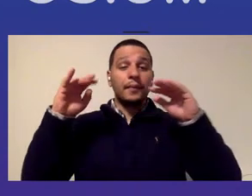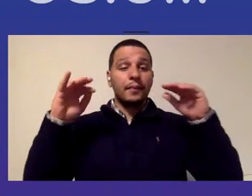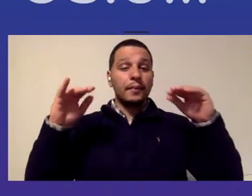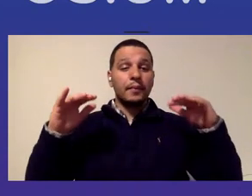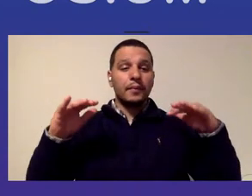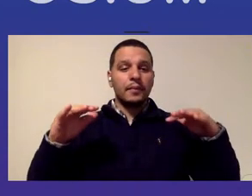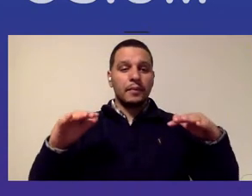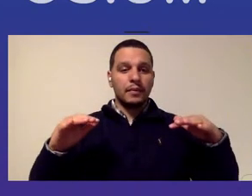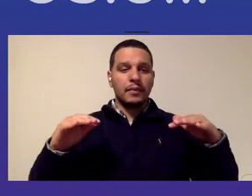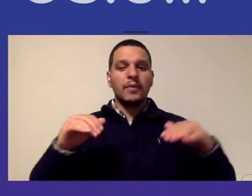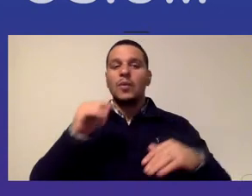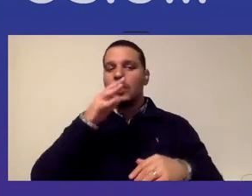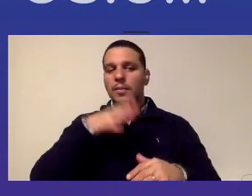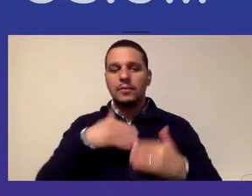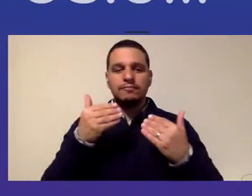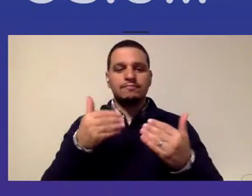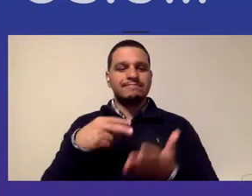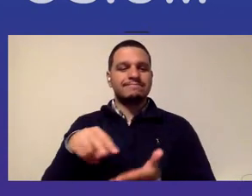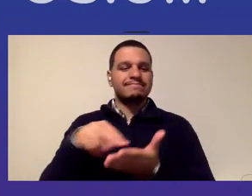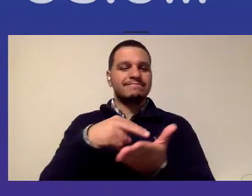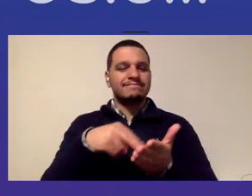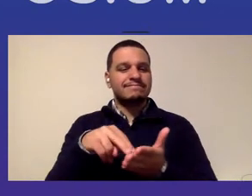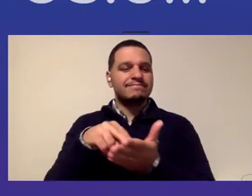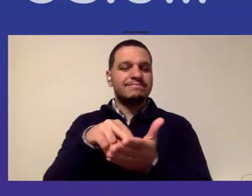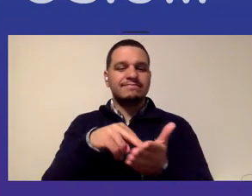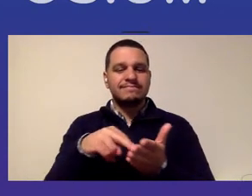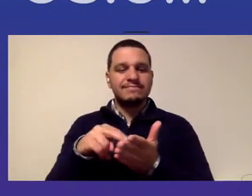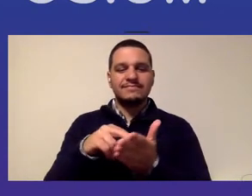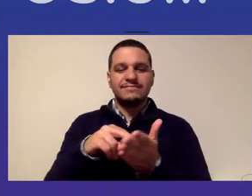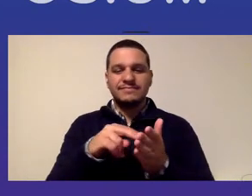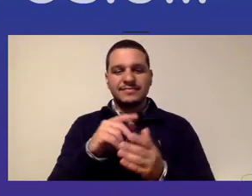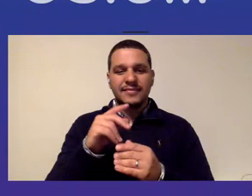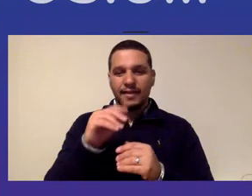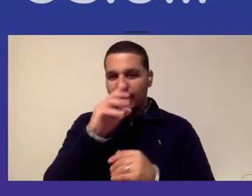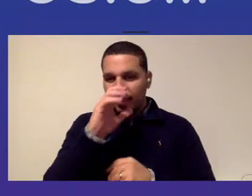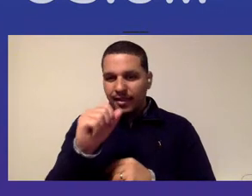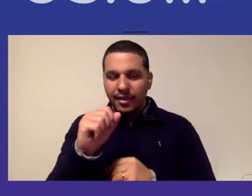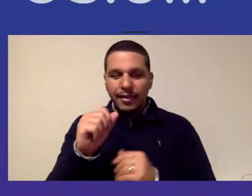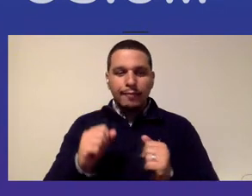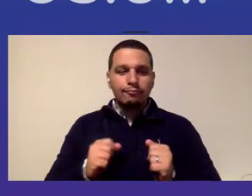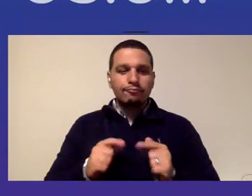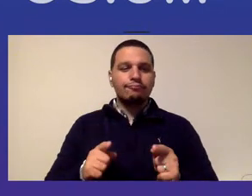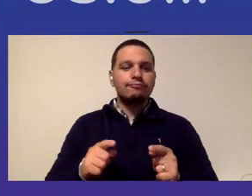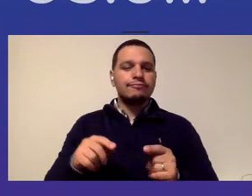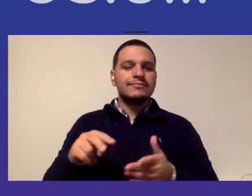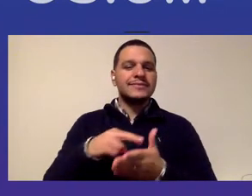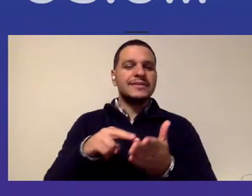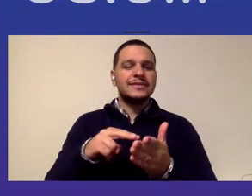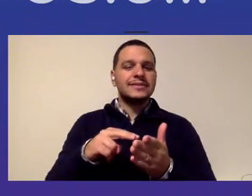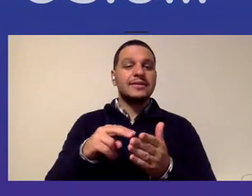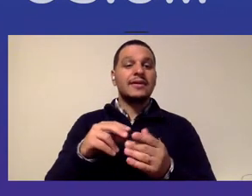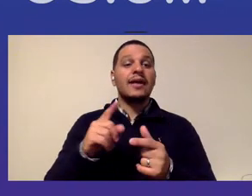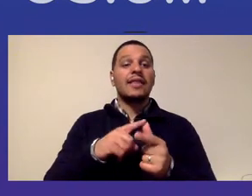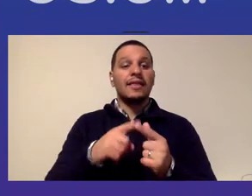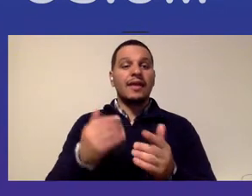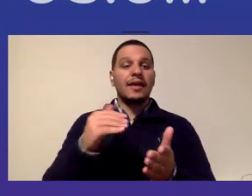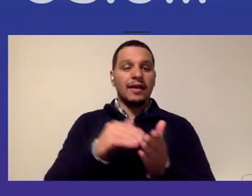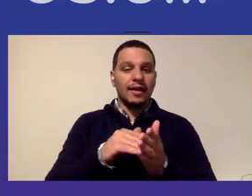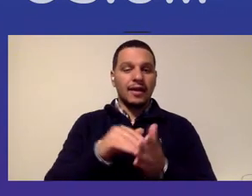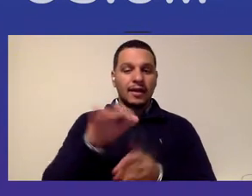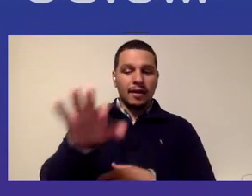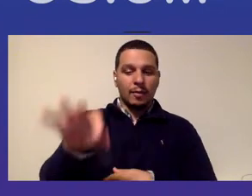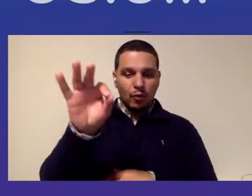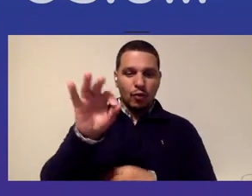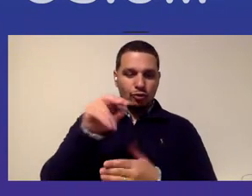moving again, readying the crowd for another improvised public performance, for another pulling from the hat,